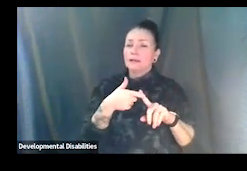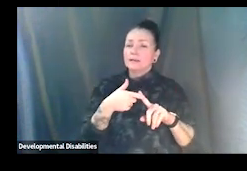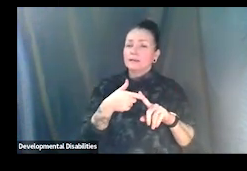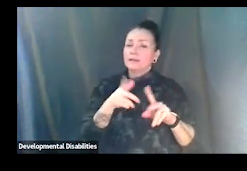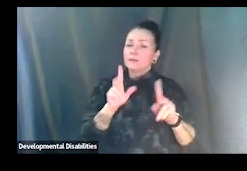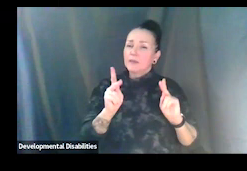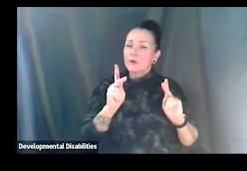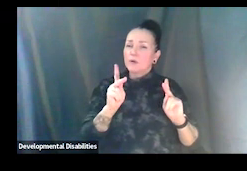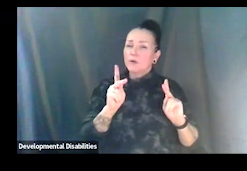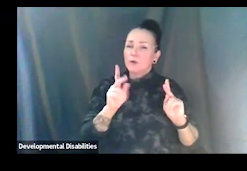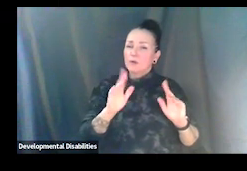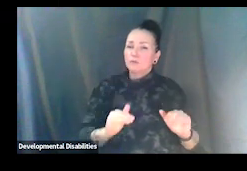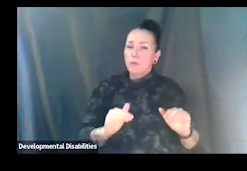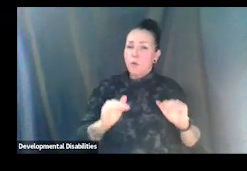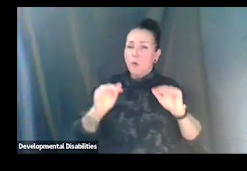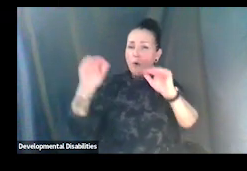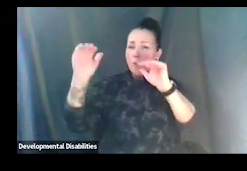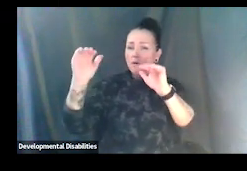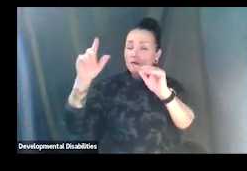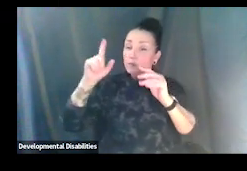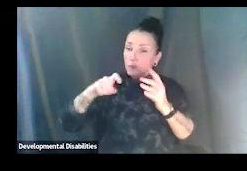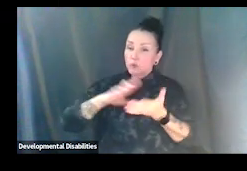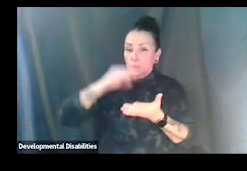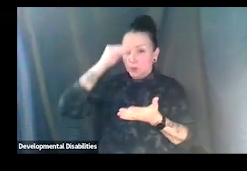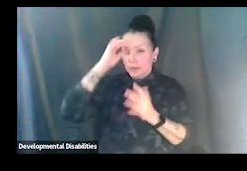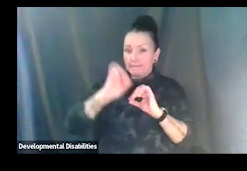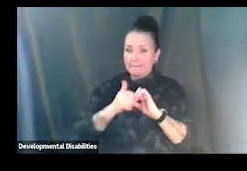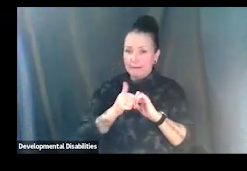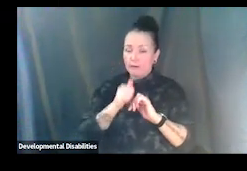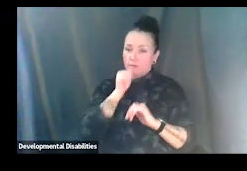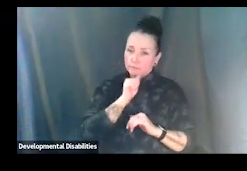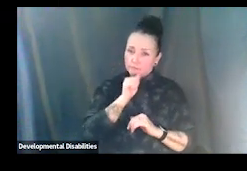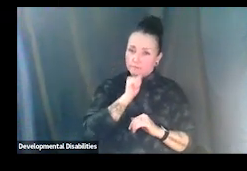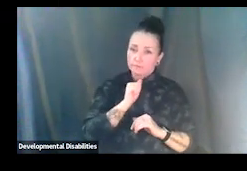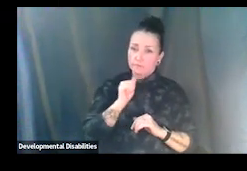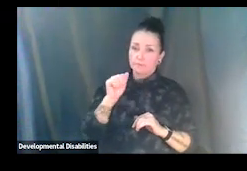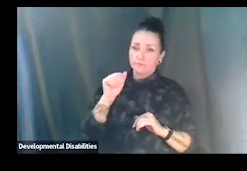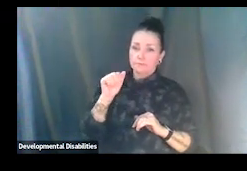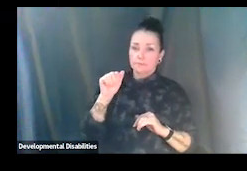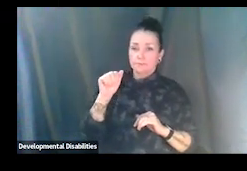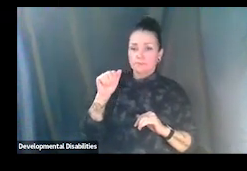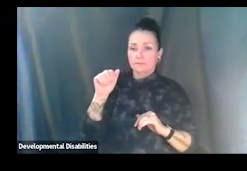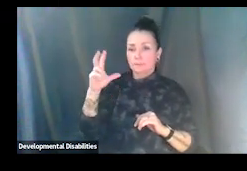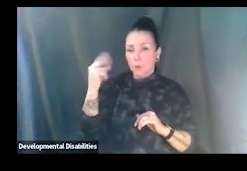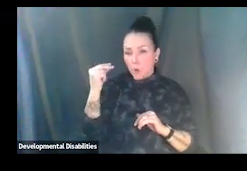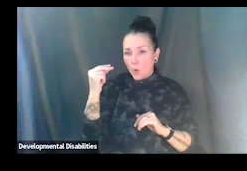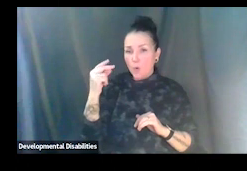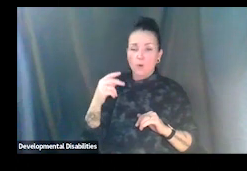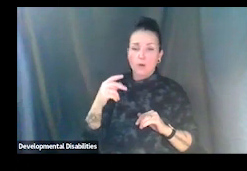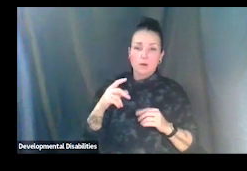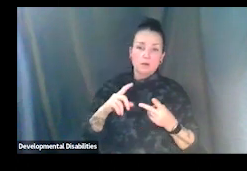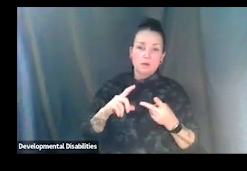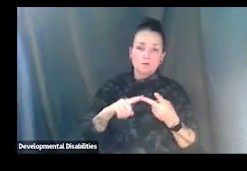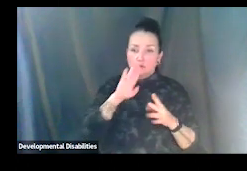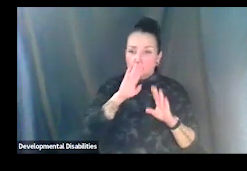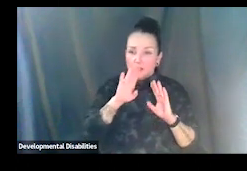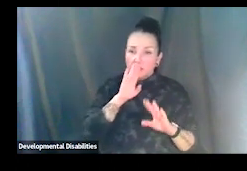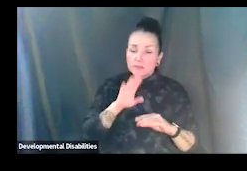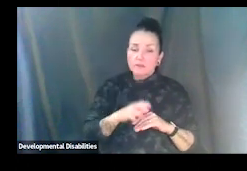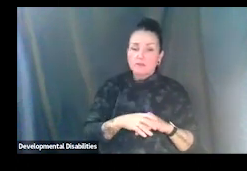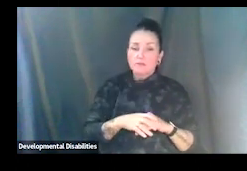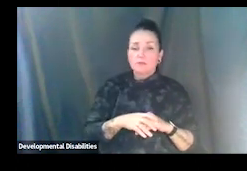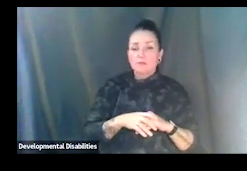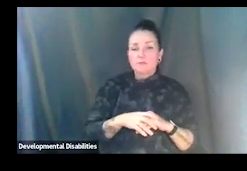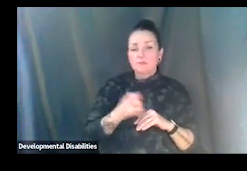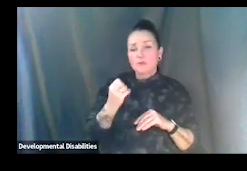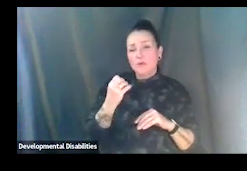have more and more difficulties. So I often think that some of the kids we see when they're upset, sometimes I wonder if they're actually doing the